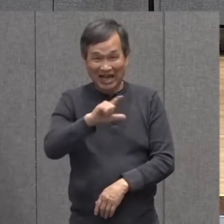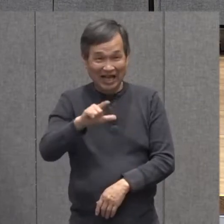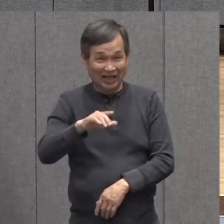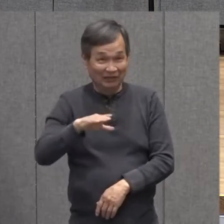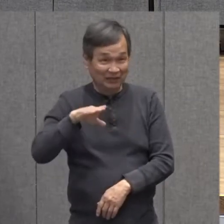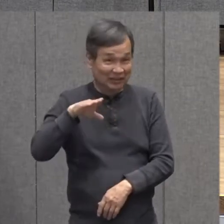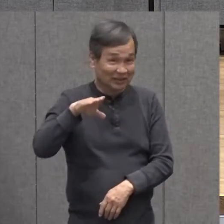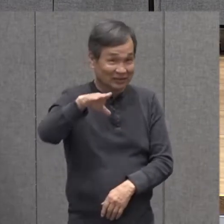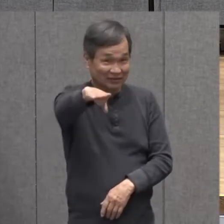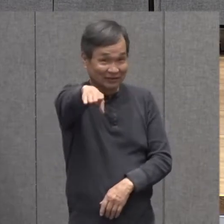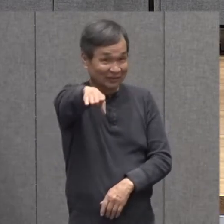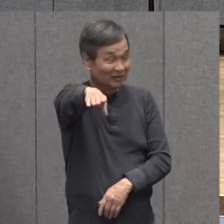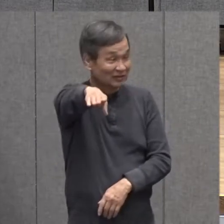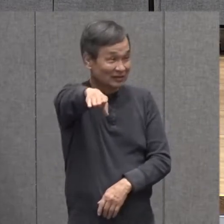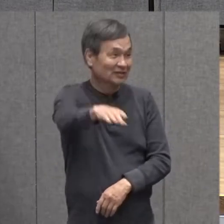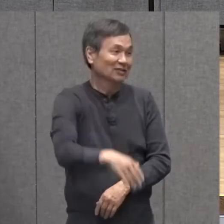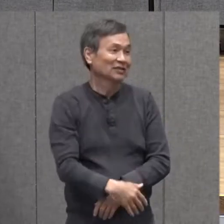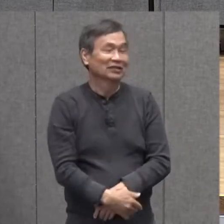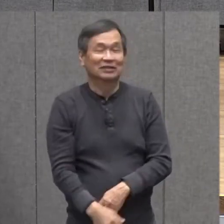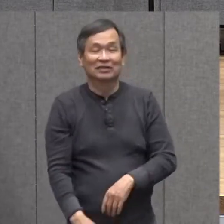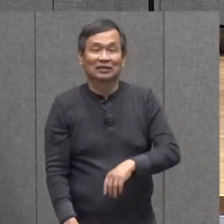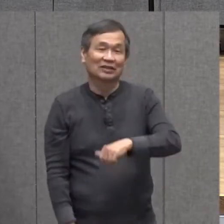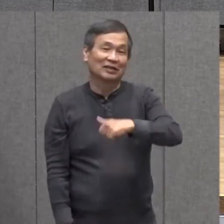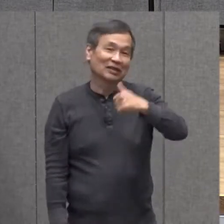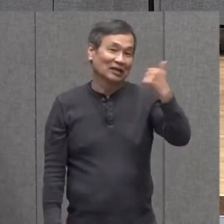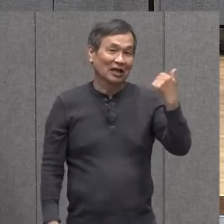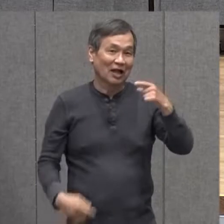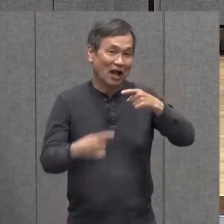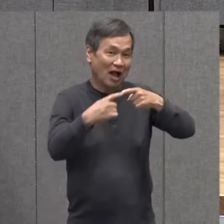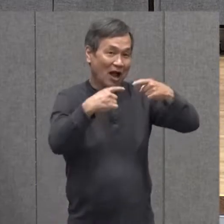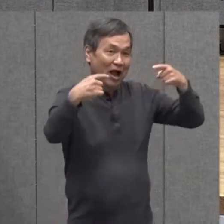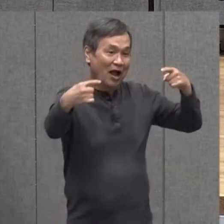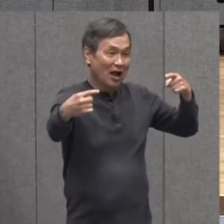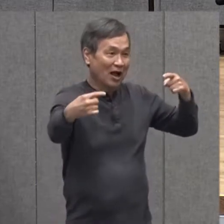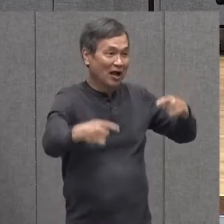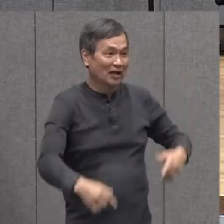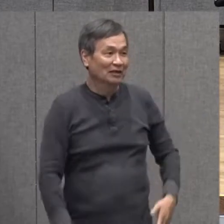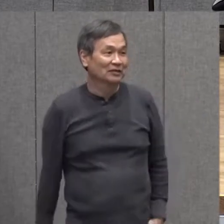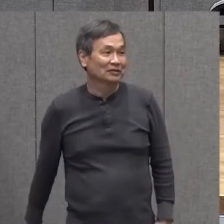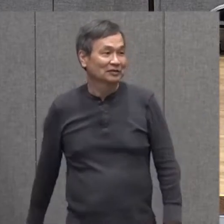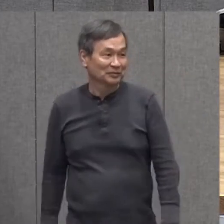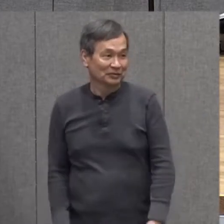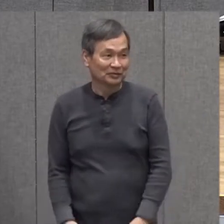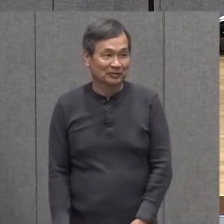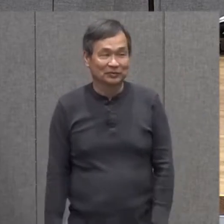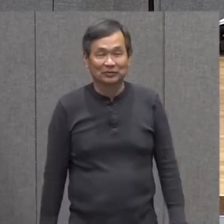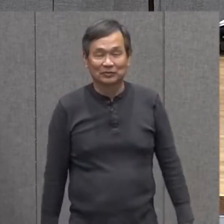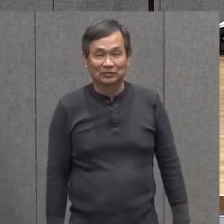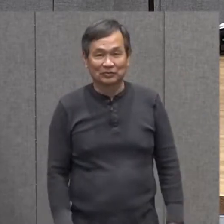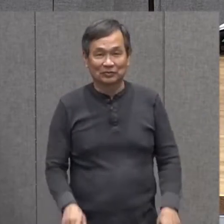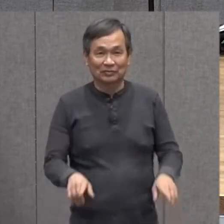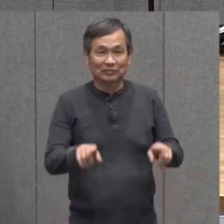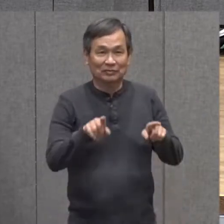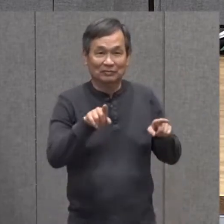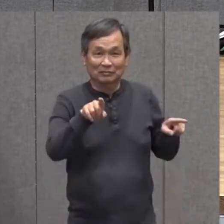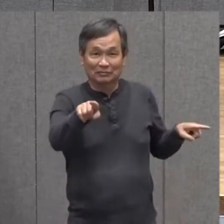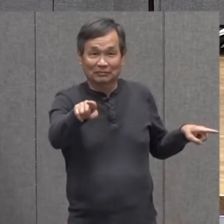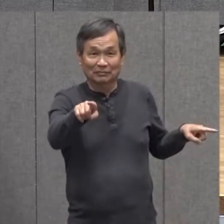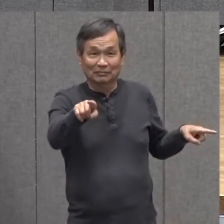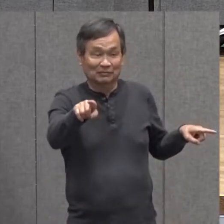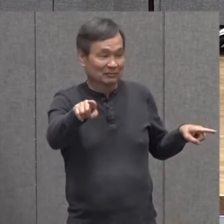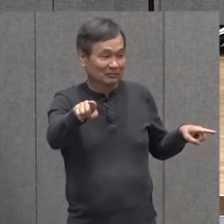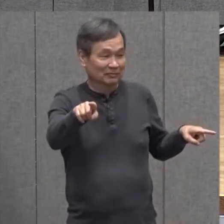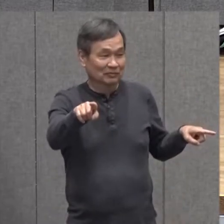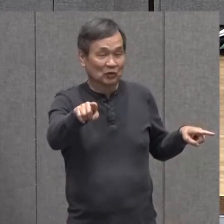in front of you, and I want you to bring your right leg straight out in front of, behind you. All right, and I want